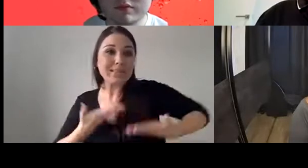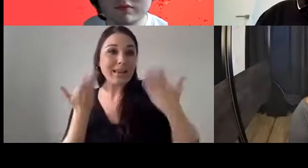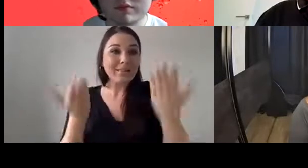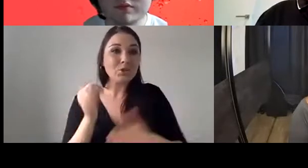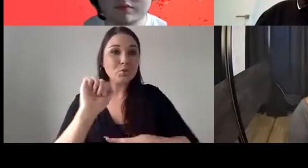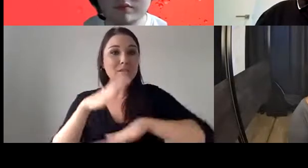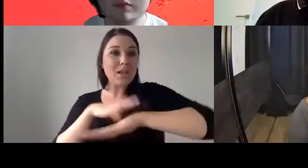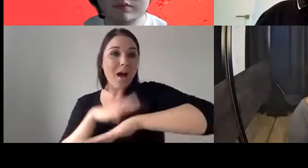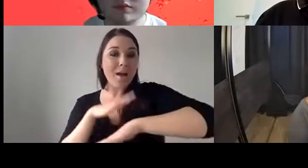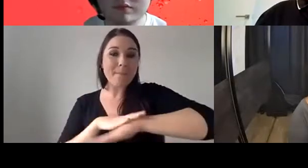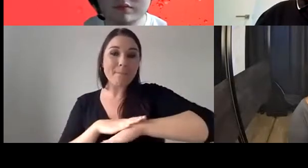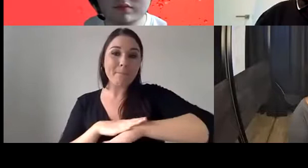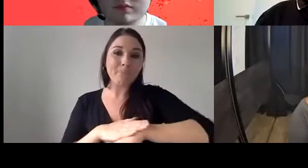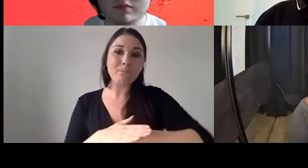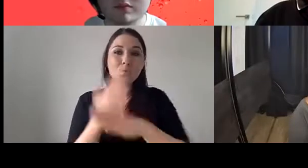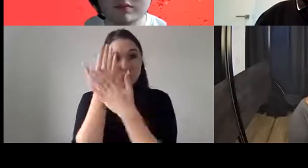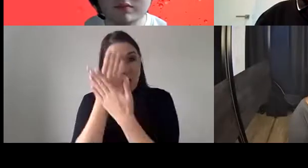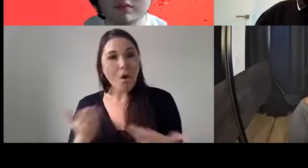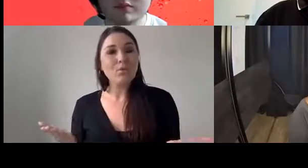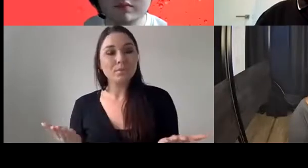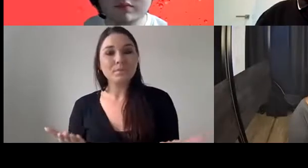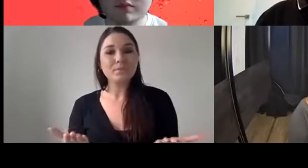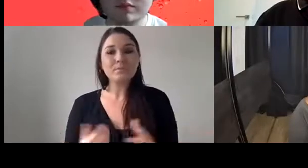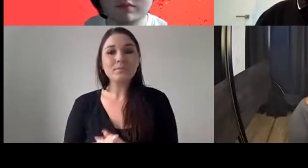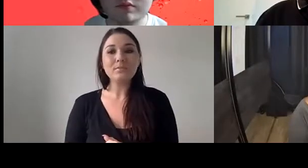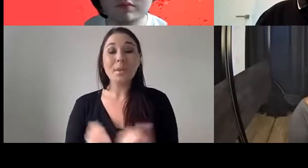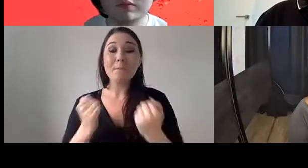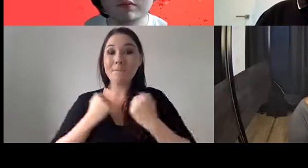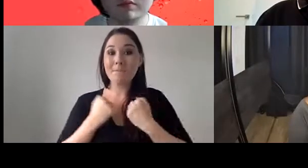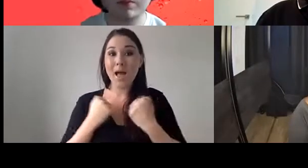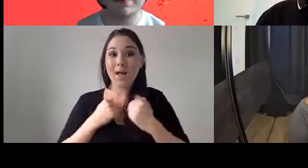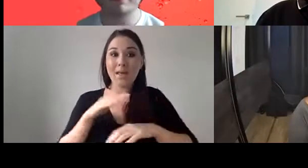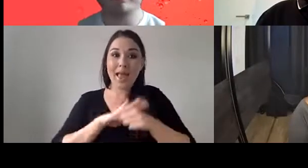that. And then by doing that, in my